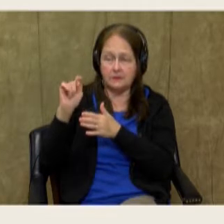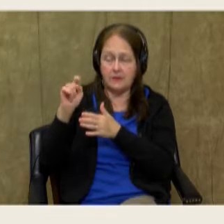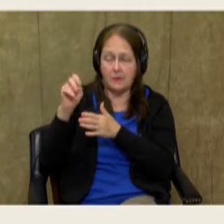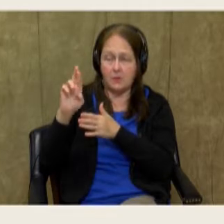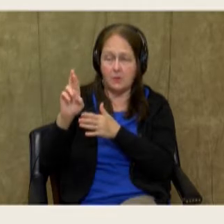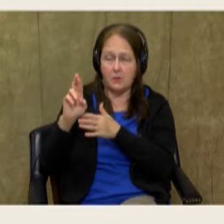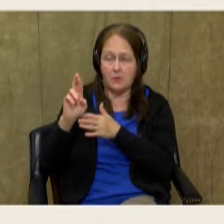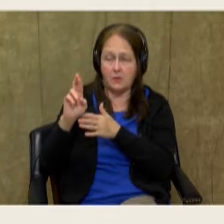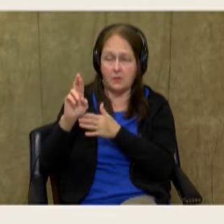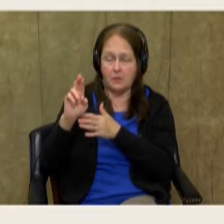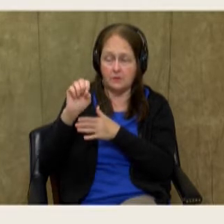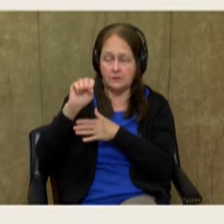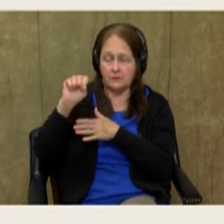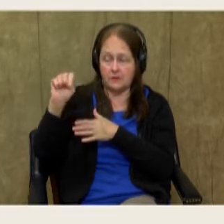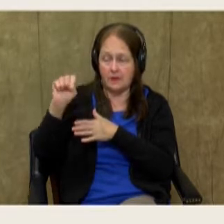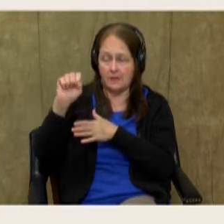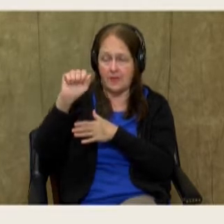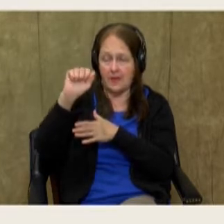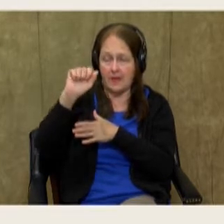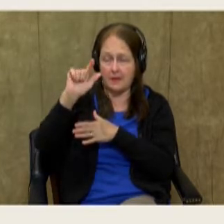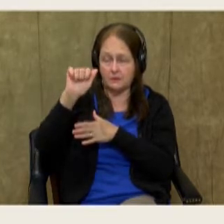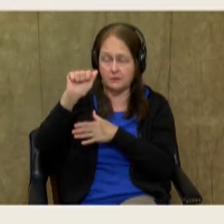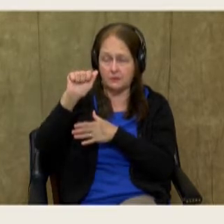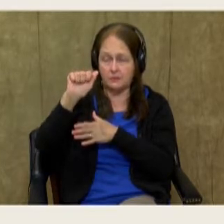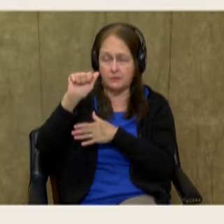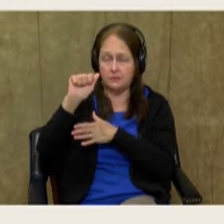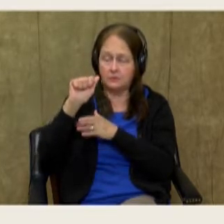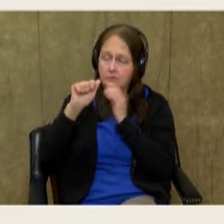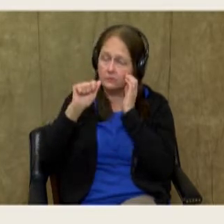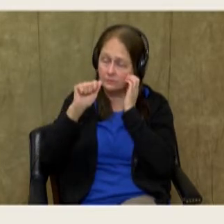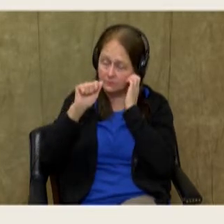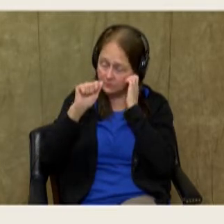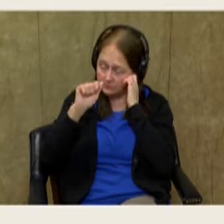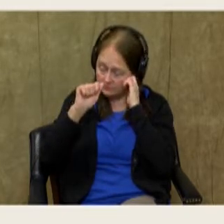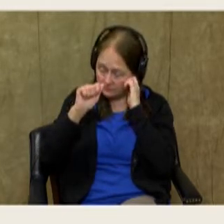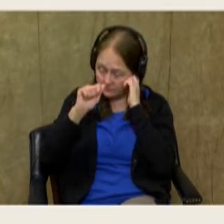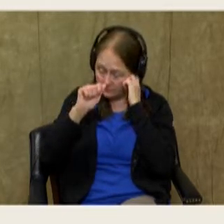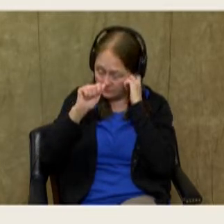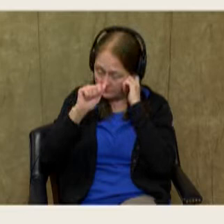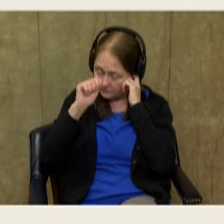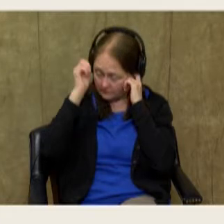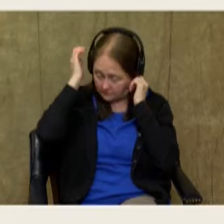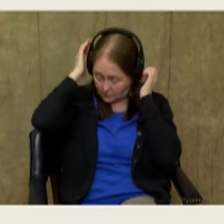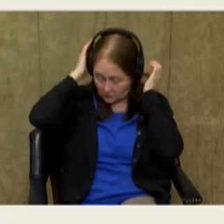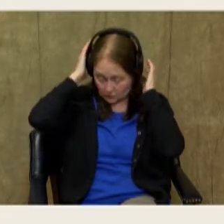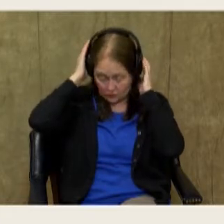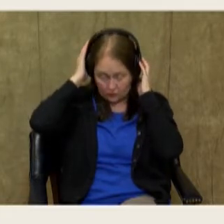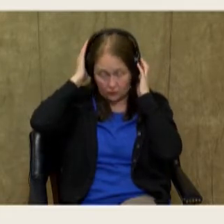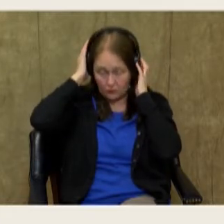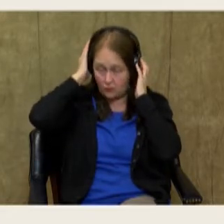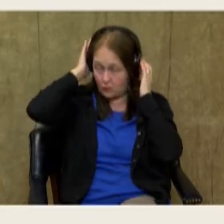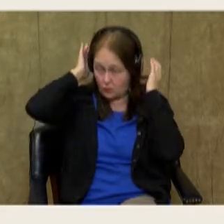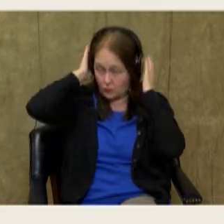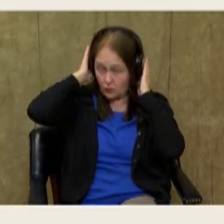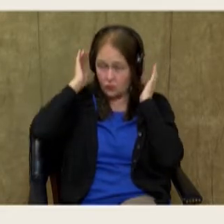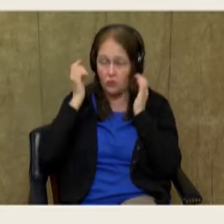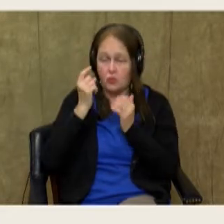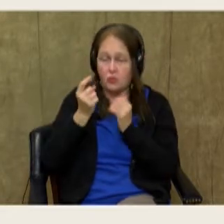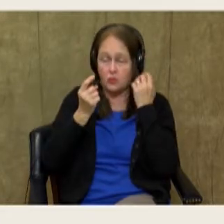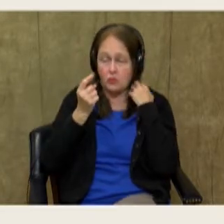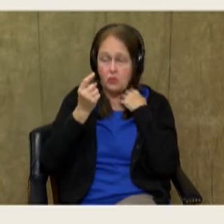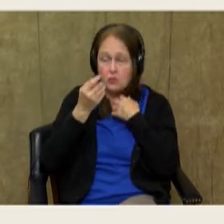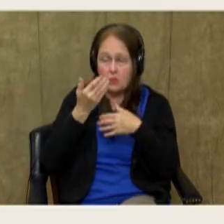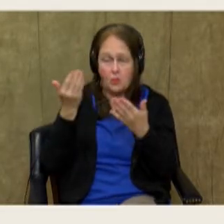Asia. Let's look at a physical map of this region. All right, so let's start with latitude. One thing that we do need to point out is where